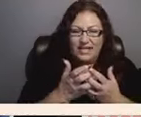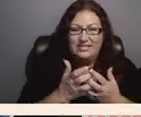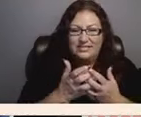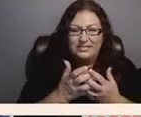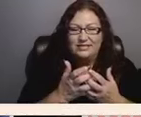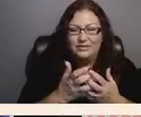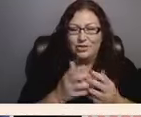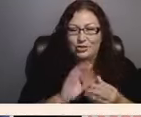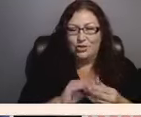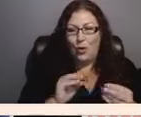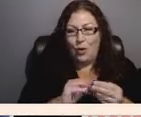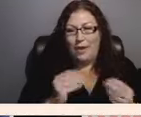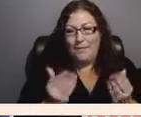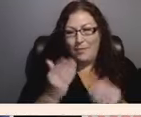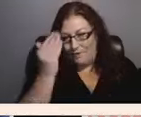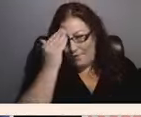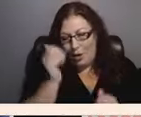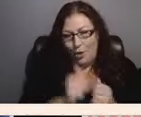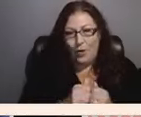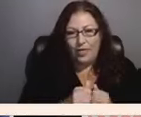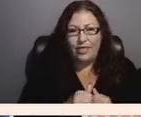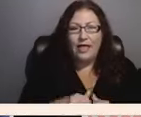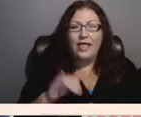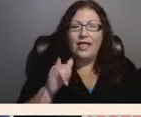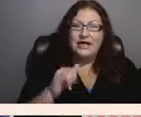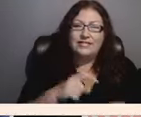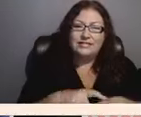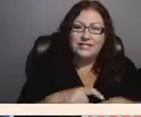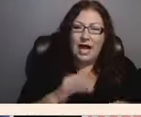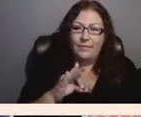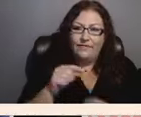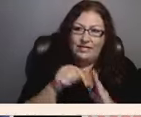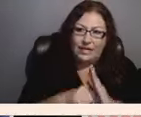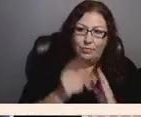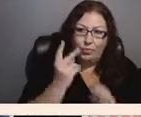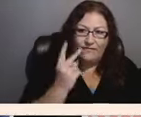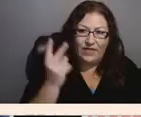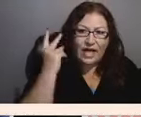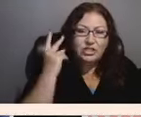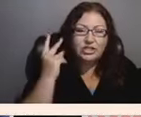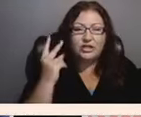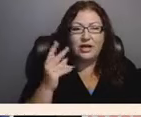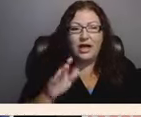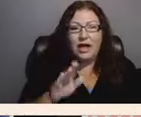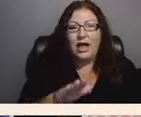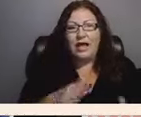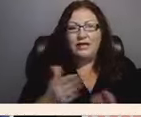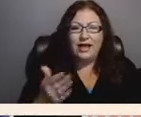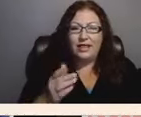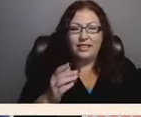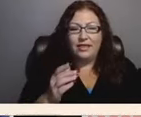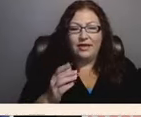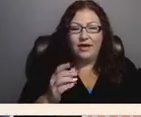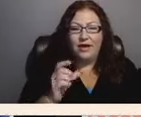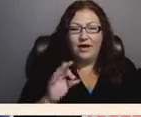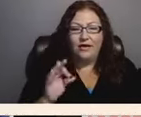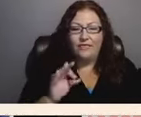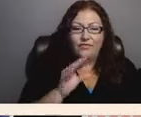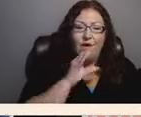with. A time of a deep reflection. It's a death to the old, and the